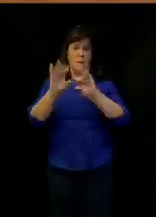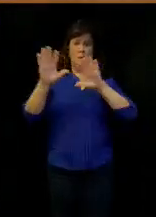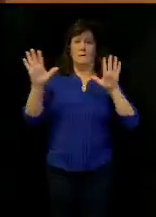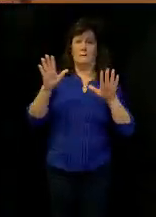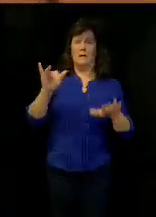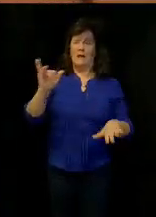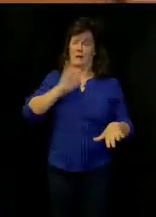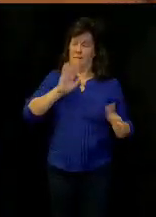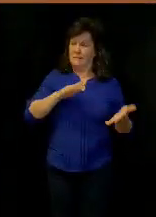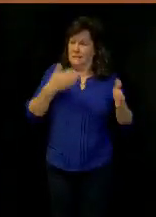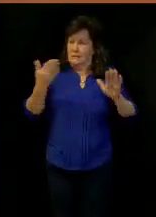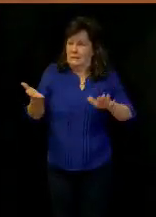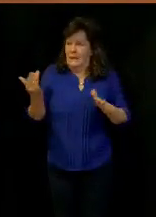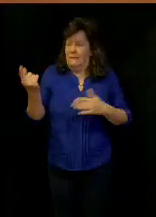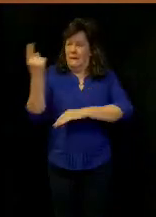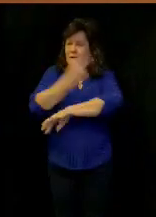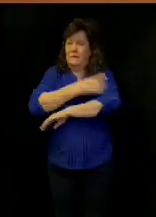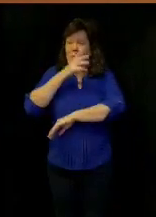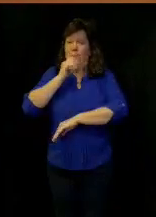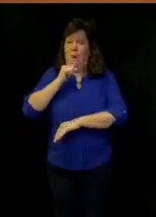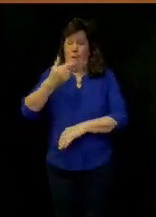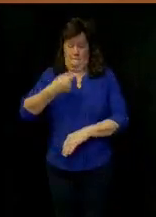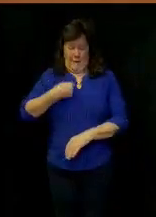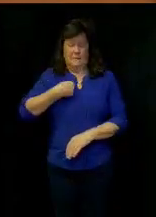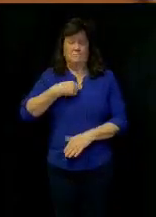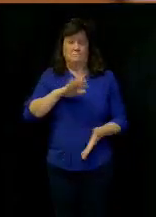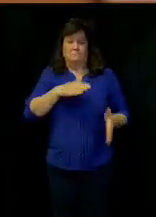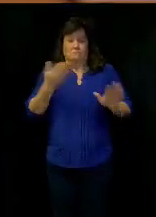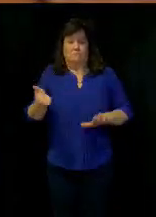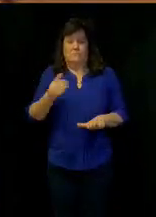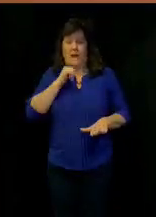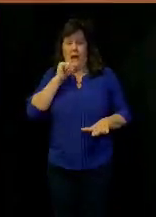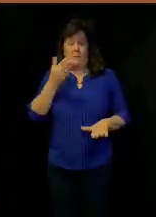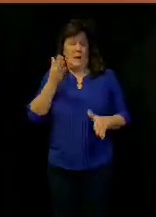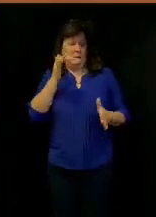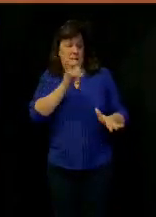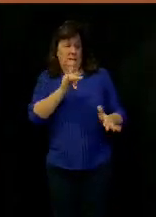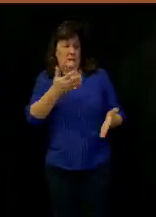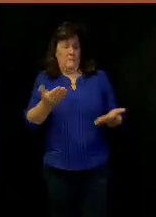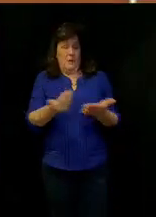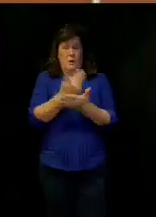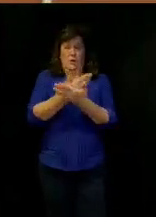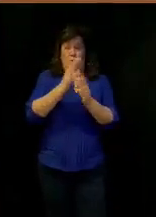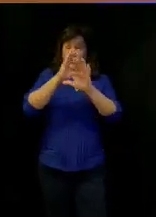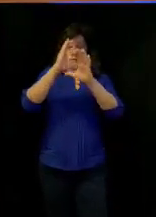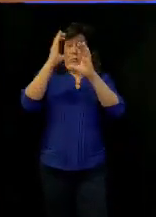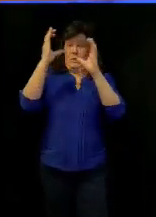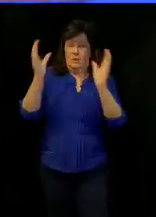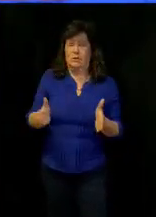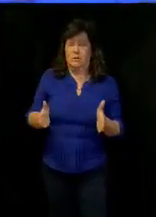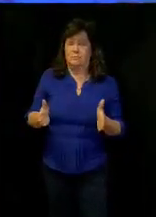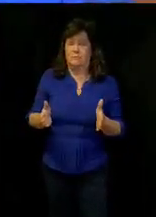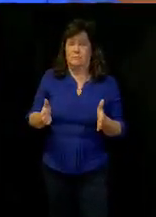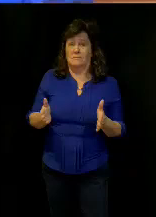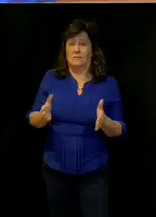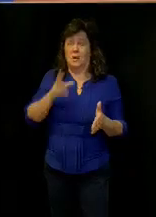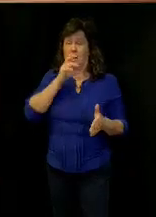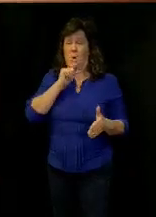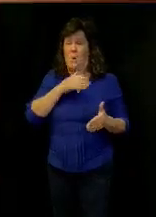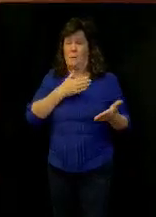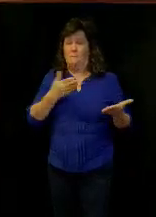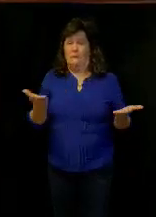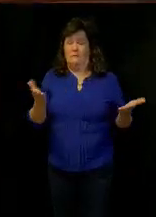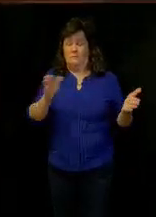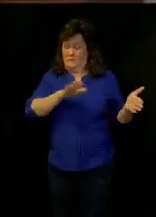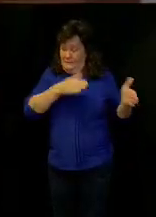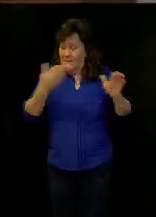died that day. The old me died that day. I'm no longer that guy. I'm a new creation in Christ Jesus. Old things have passed away,